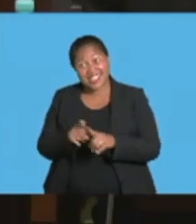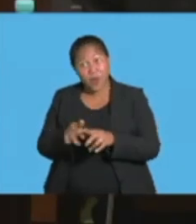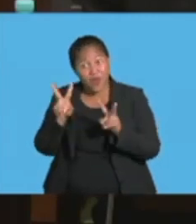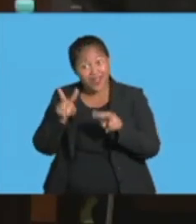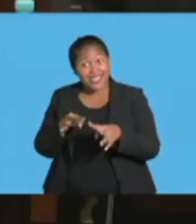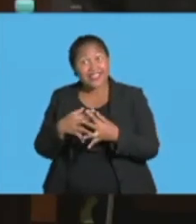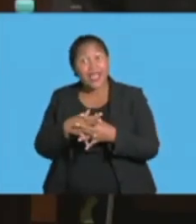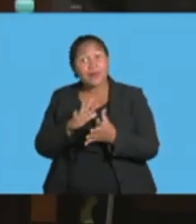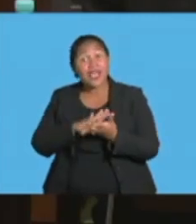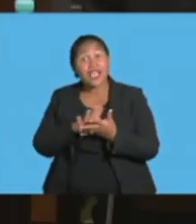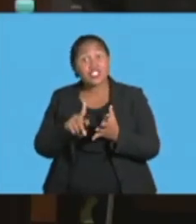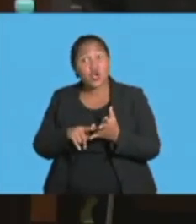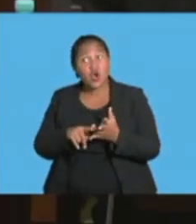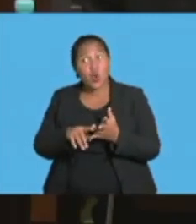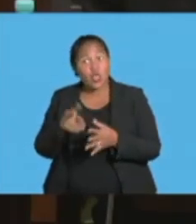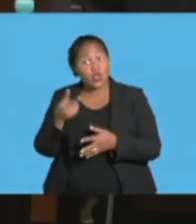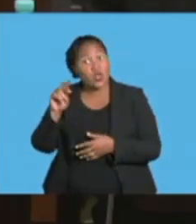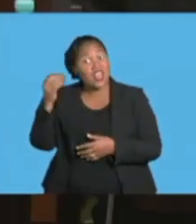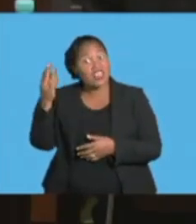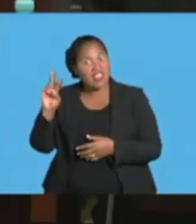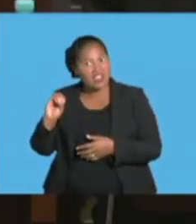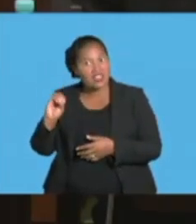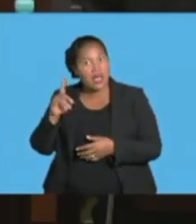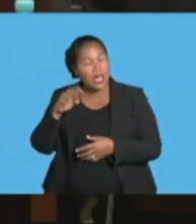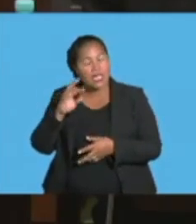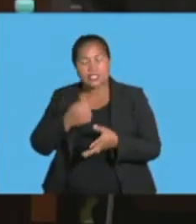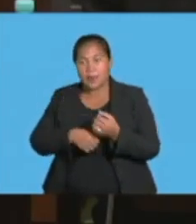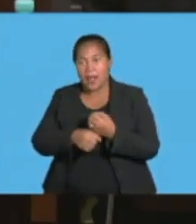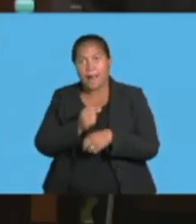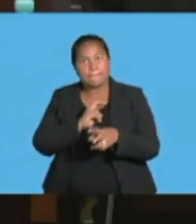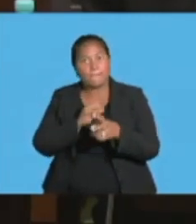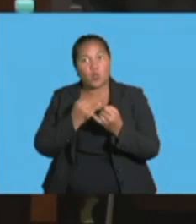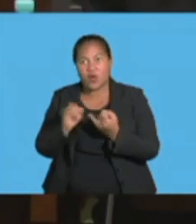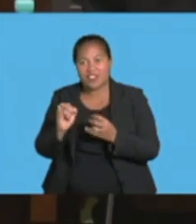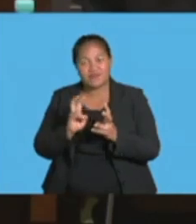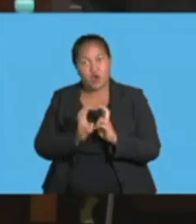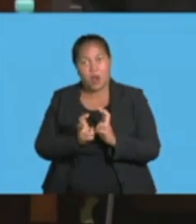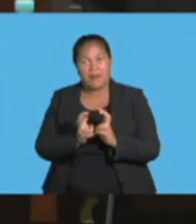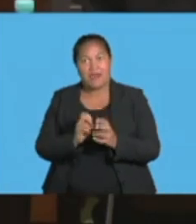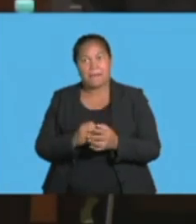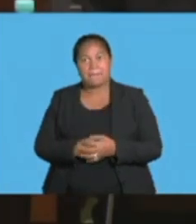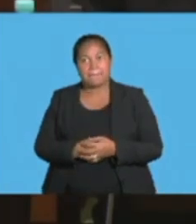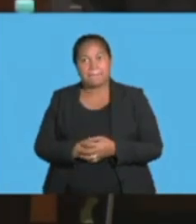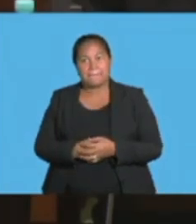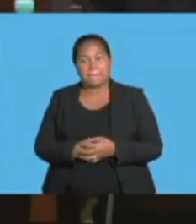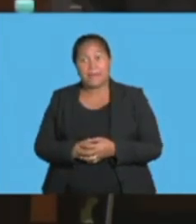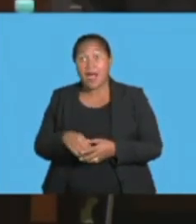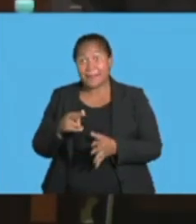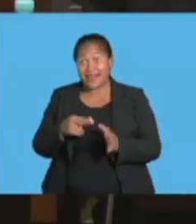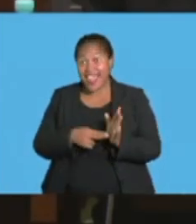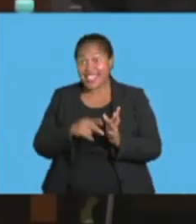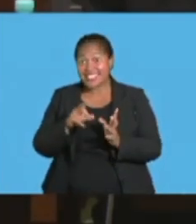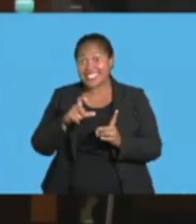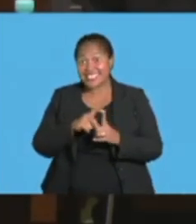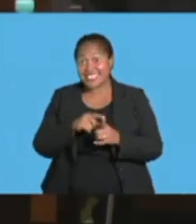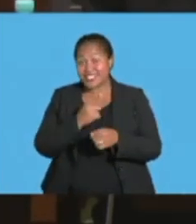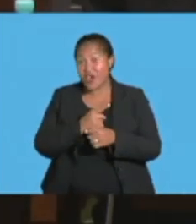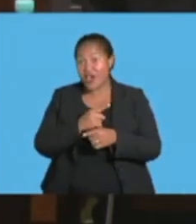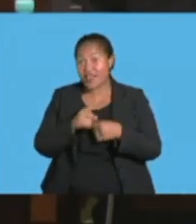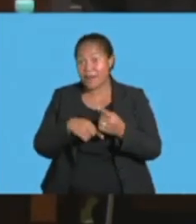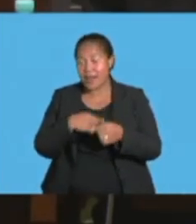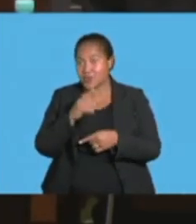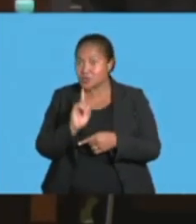that by 2030, it's a problem, irrespective of wherever you live in the world. And NCDs we're talking about today